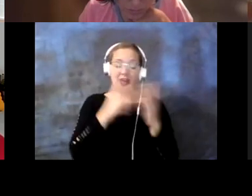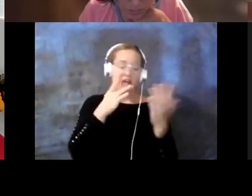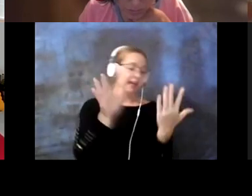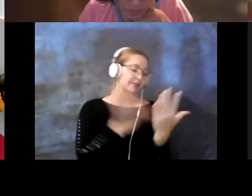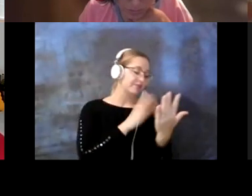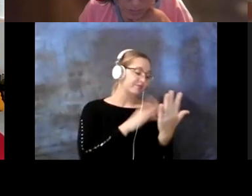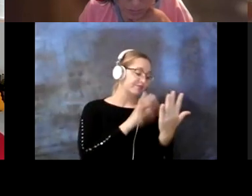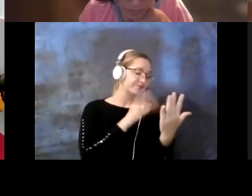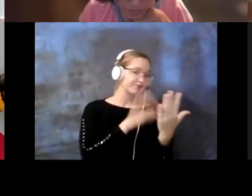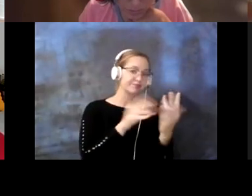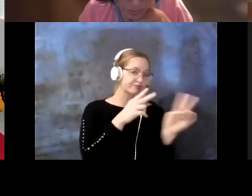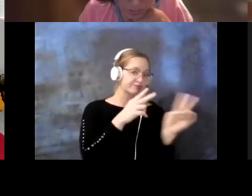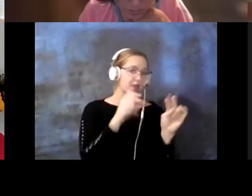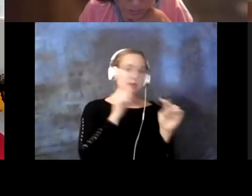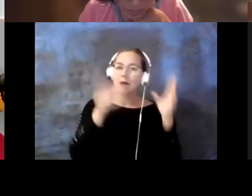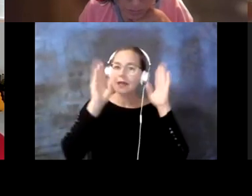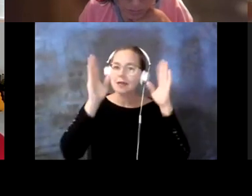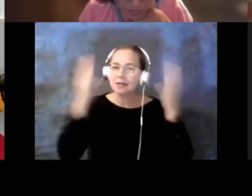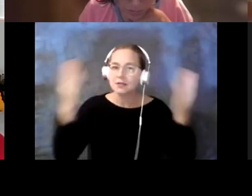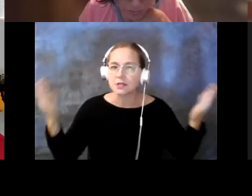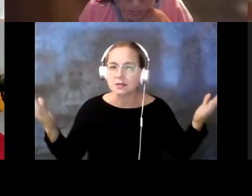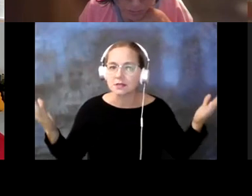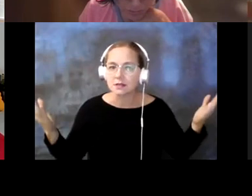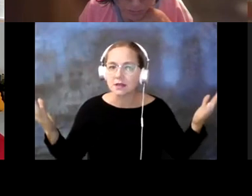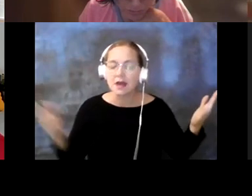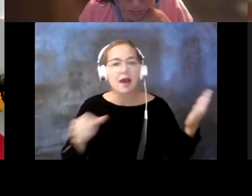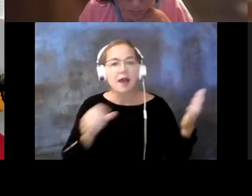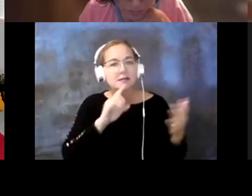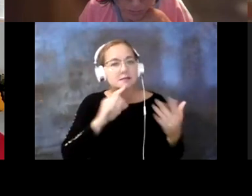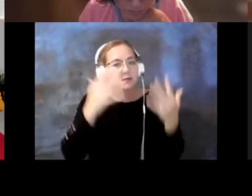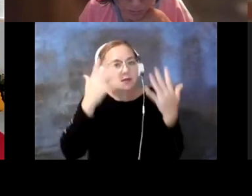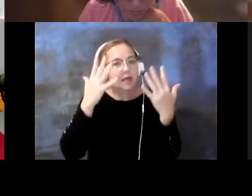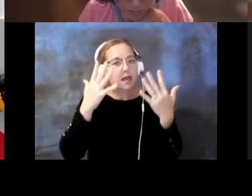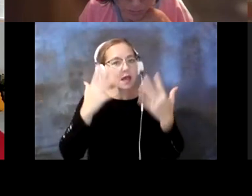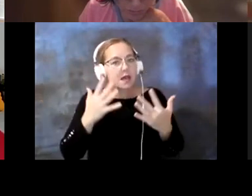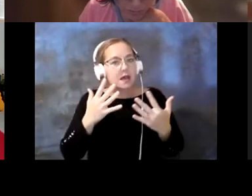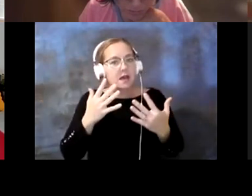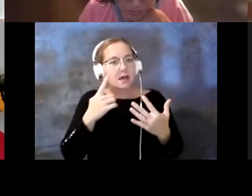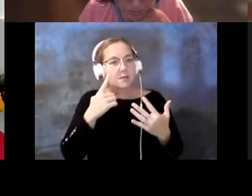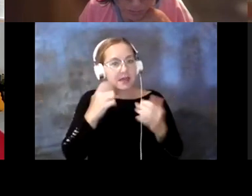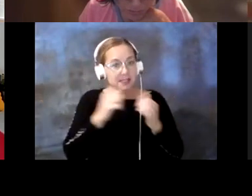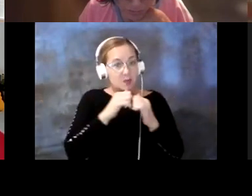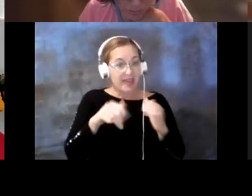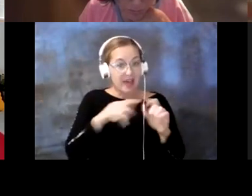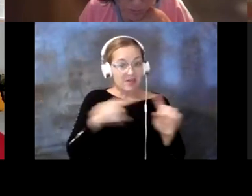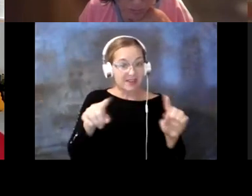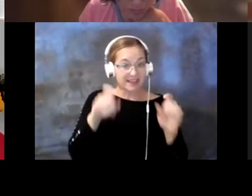really paying attention. And it's really unfortunate because without this